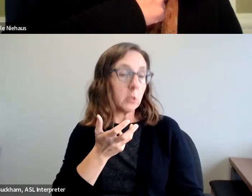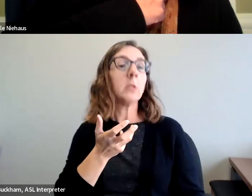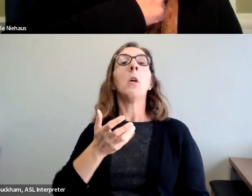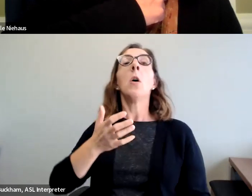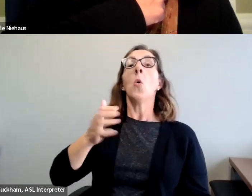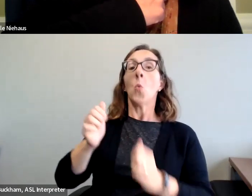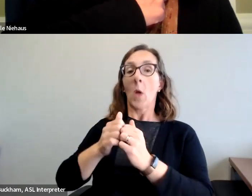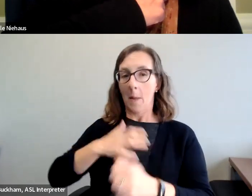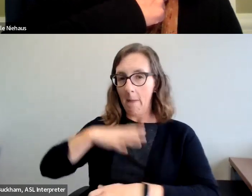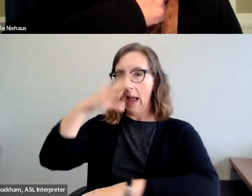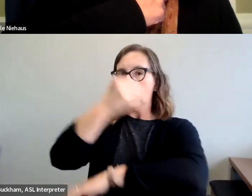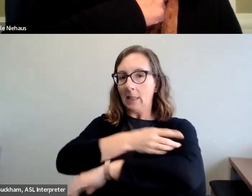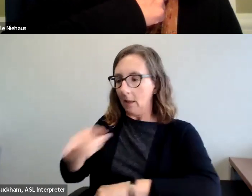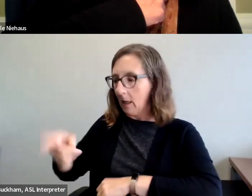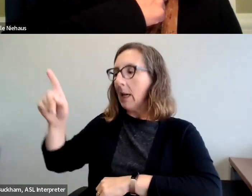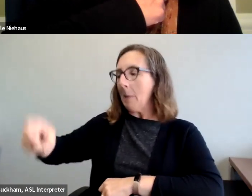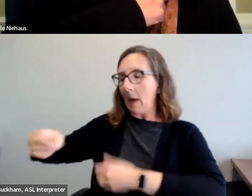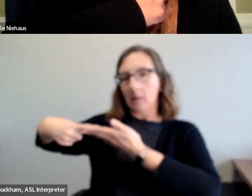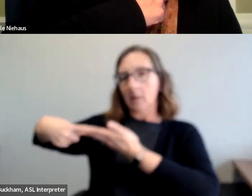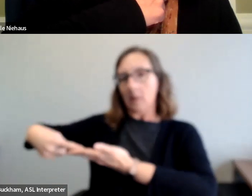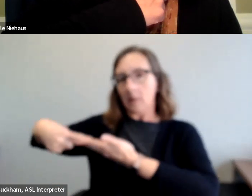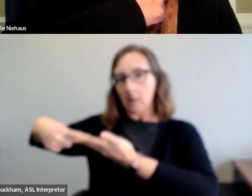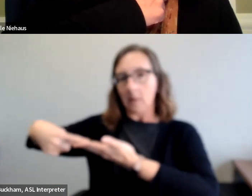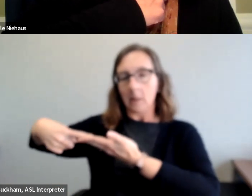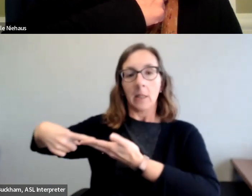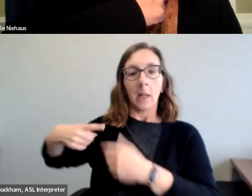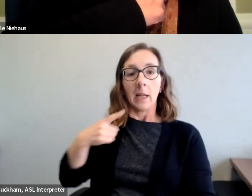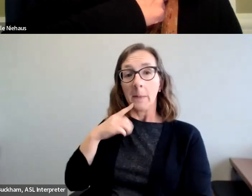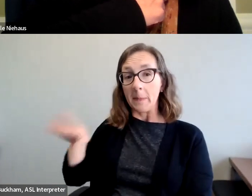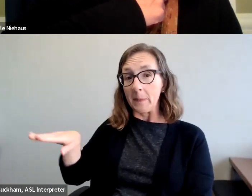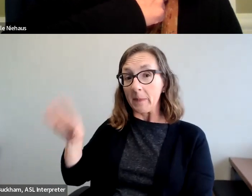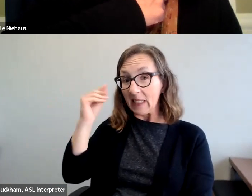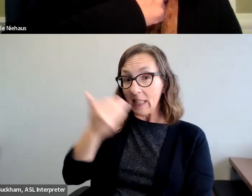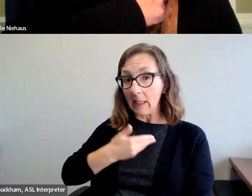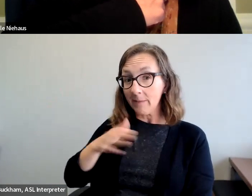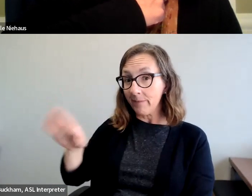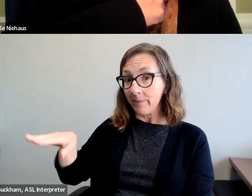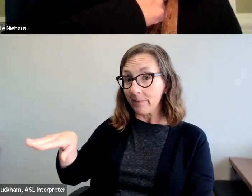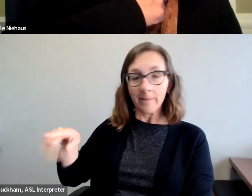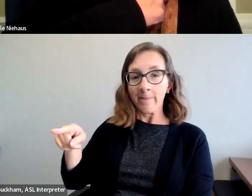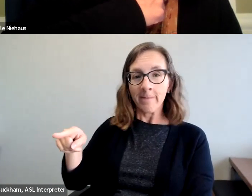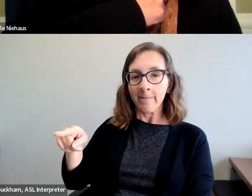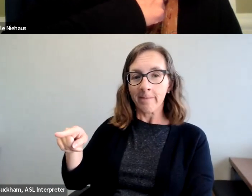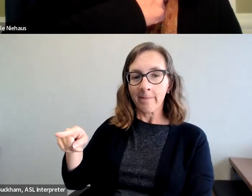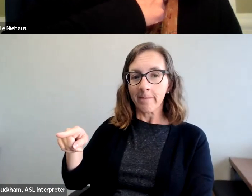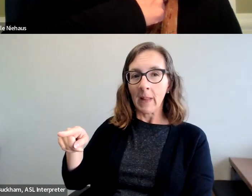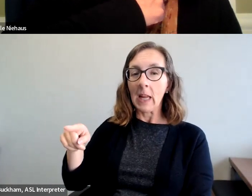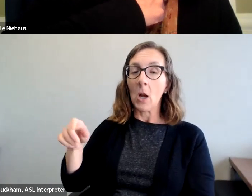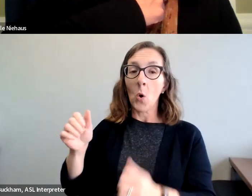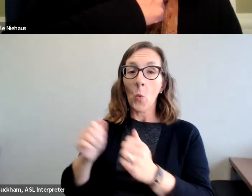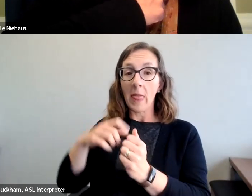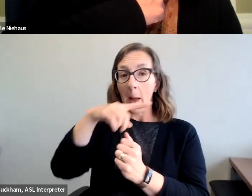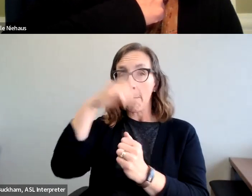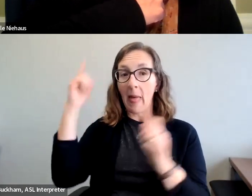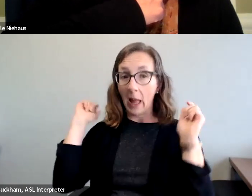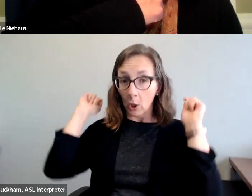my son. Son, it's probably not a grand idea for you to wear a black hoodie and a